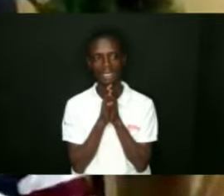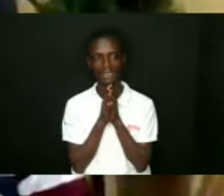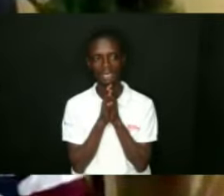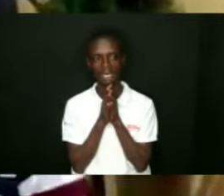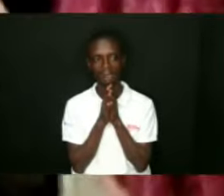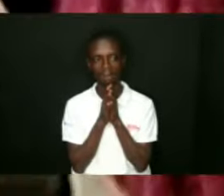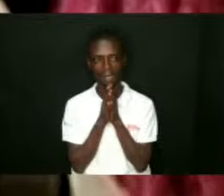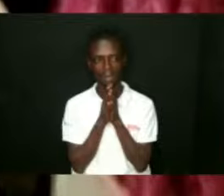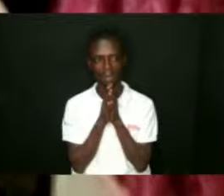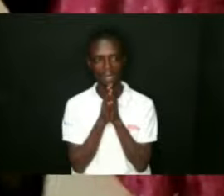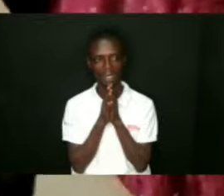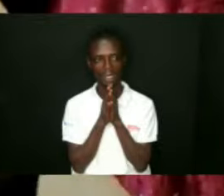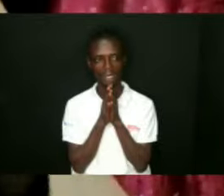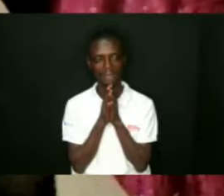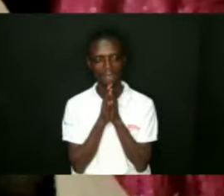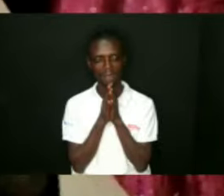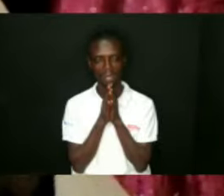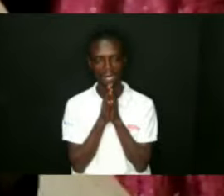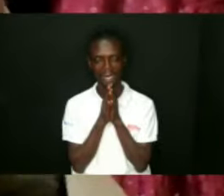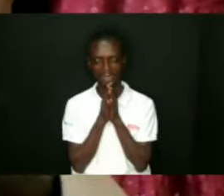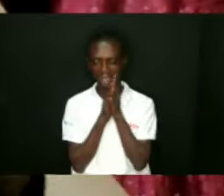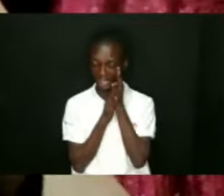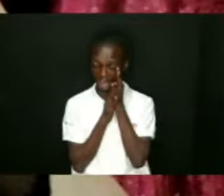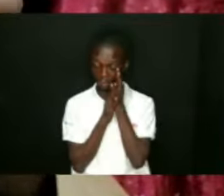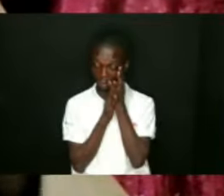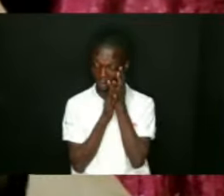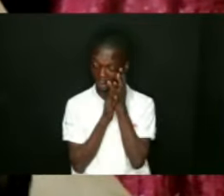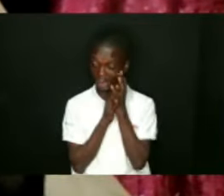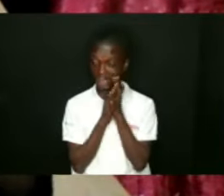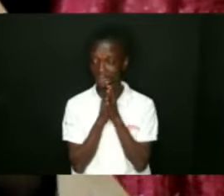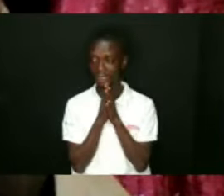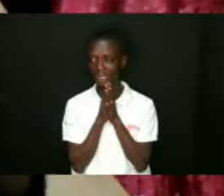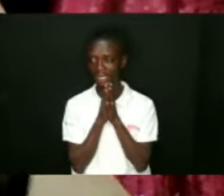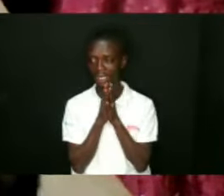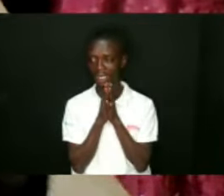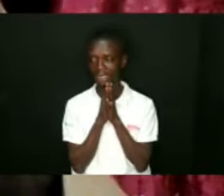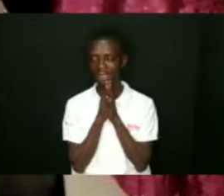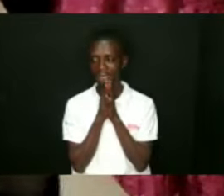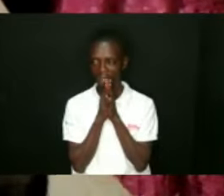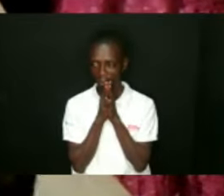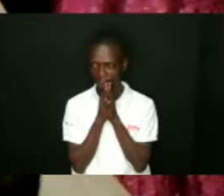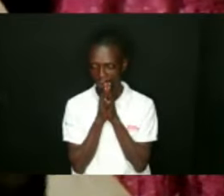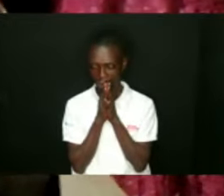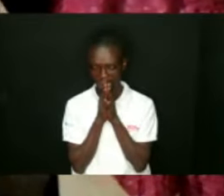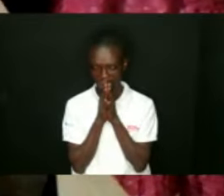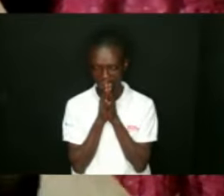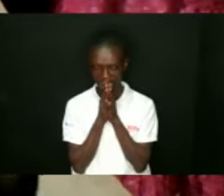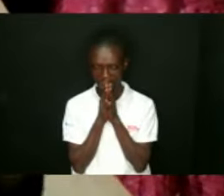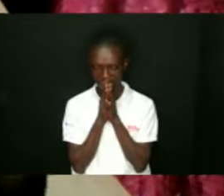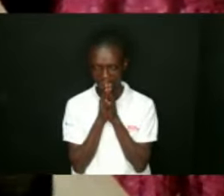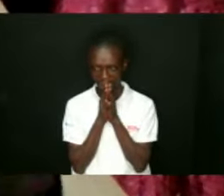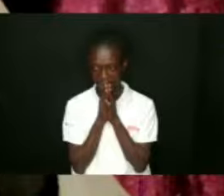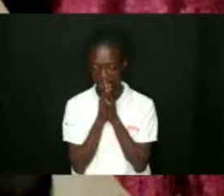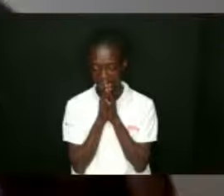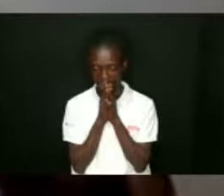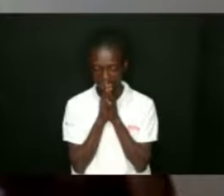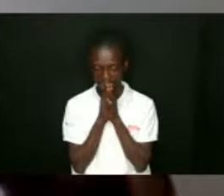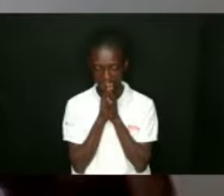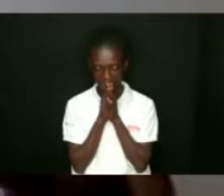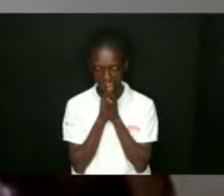That we shall be transparent at all times, O Lord.